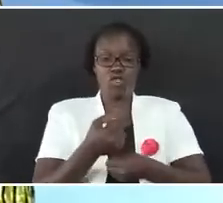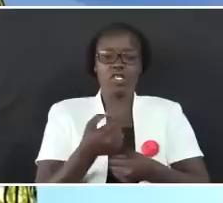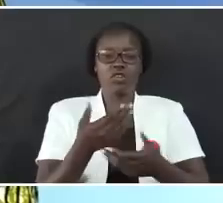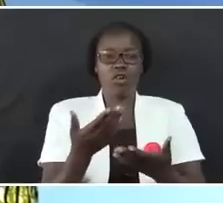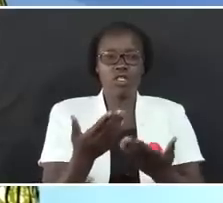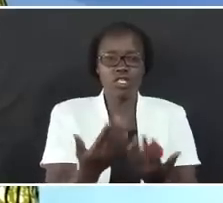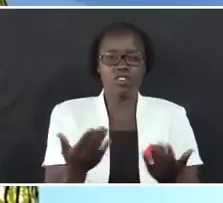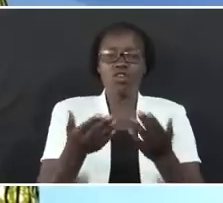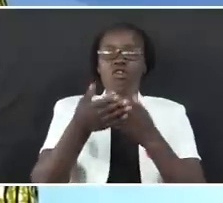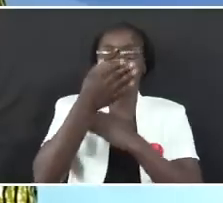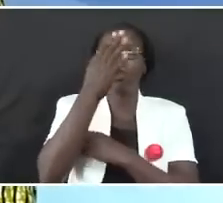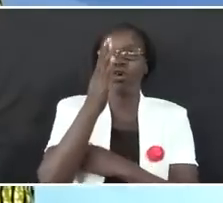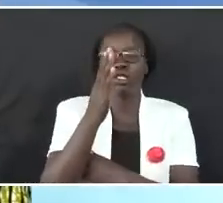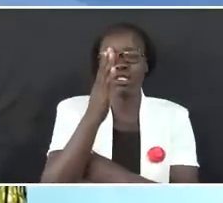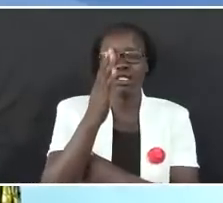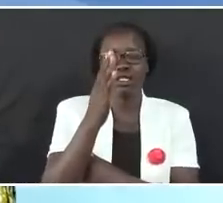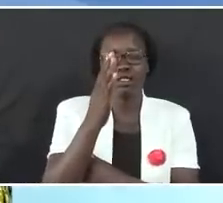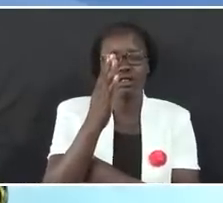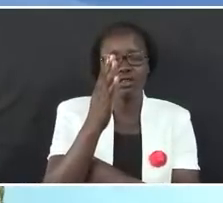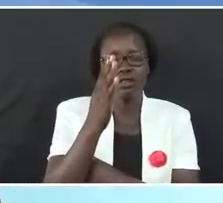God.